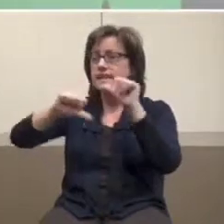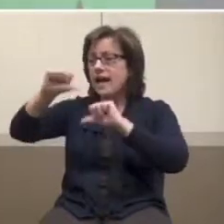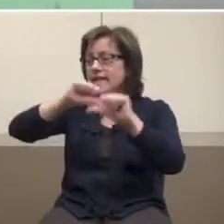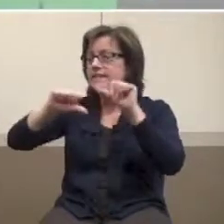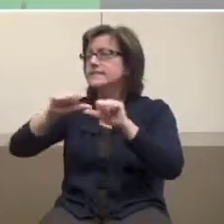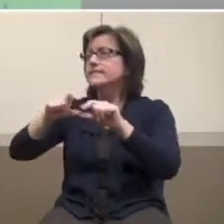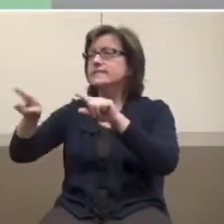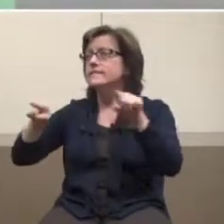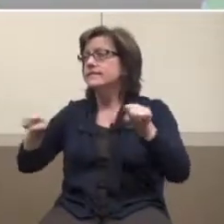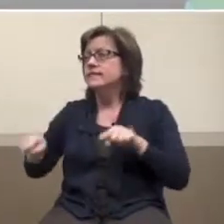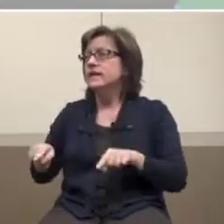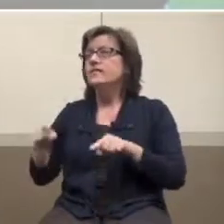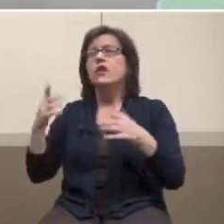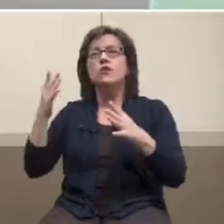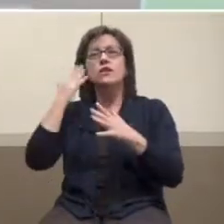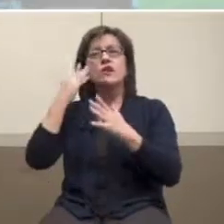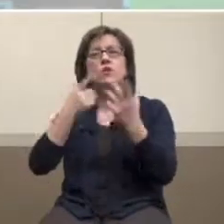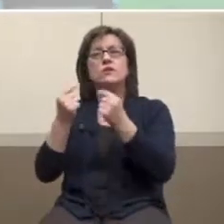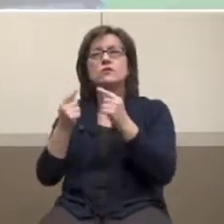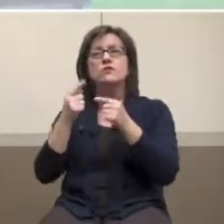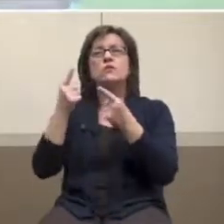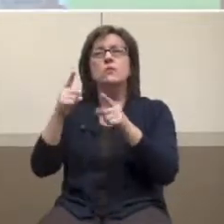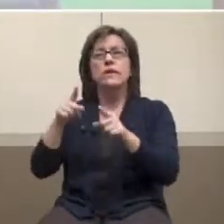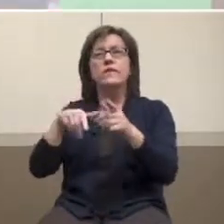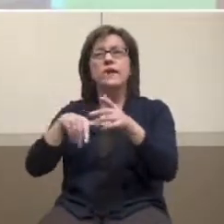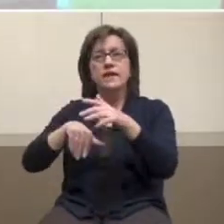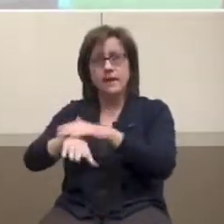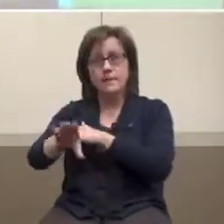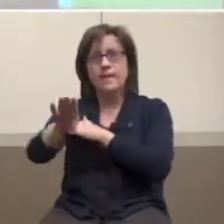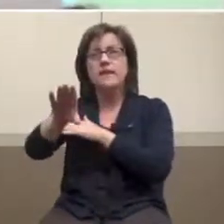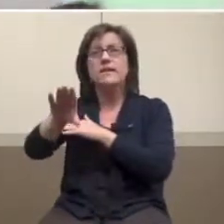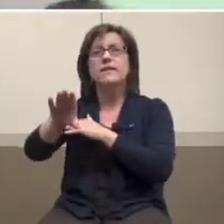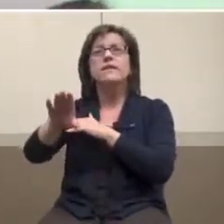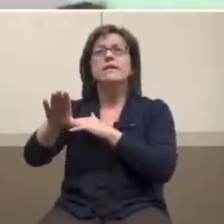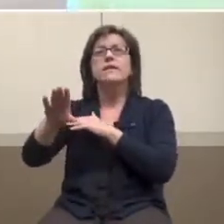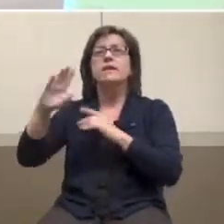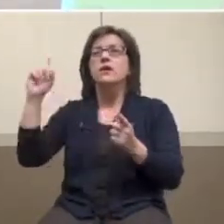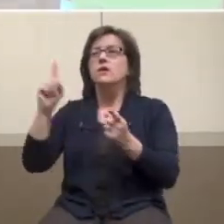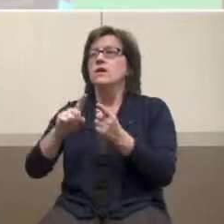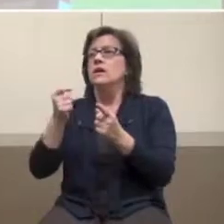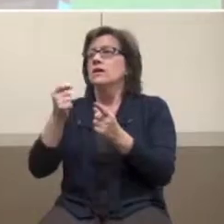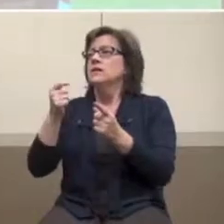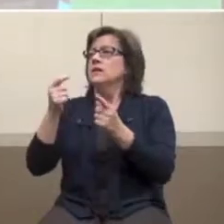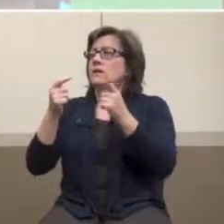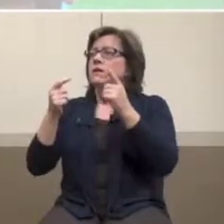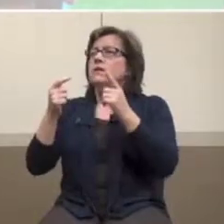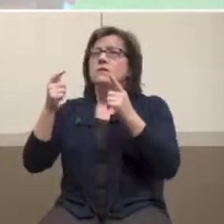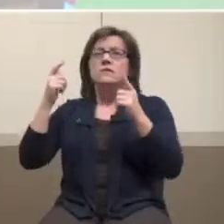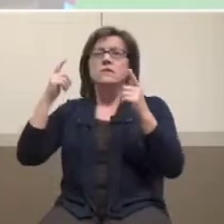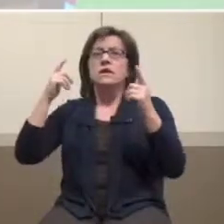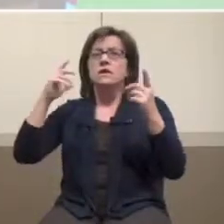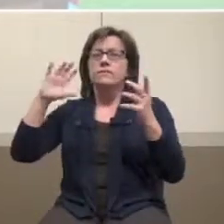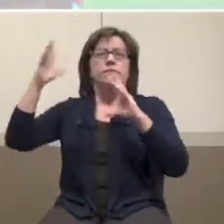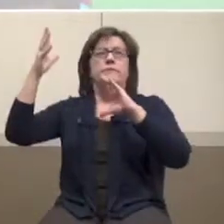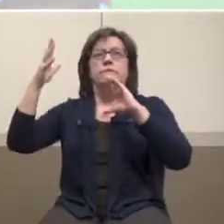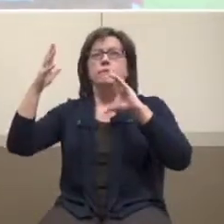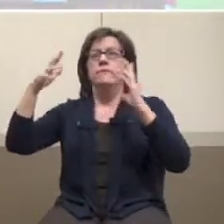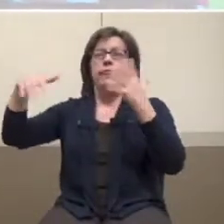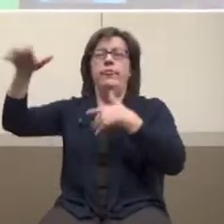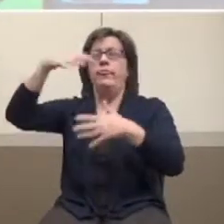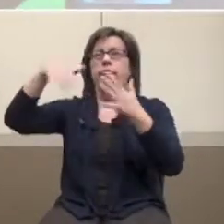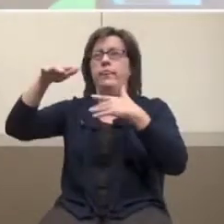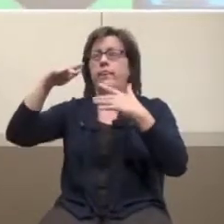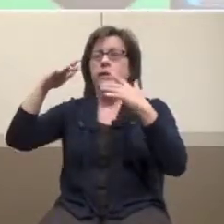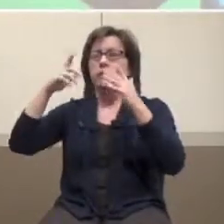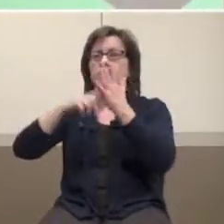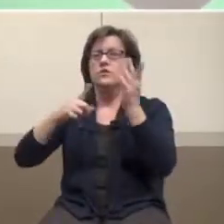they're already knowing what to do when they come in, and that way that kind of reduces a little bit of the craziness that goes on.